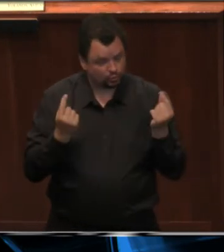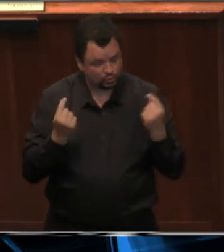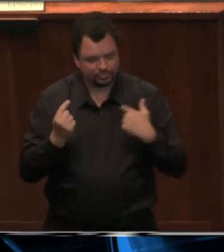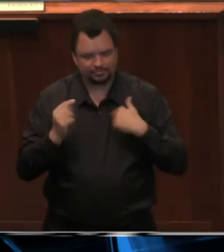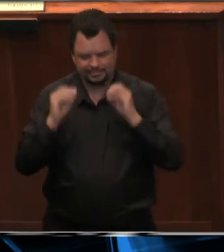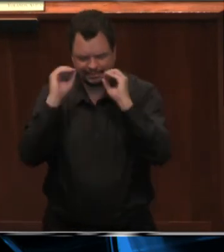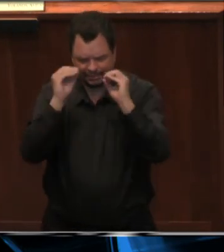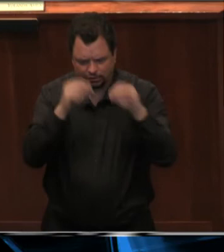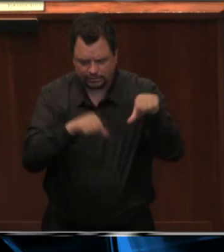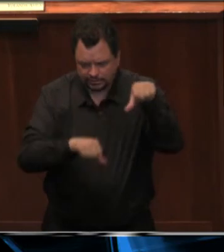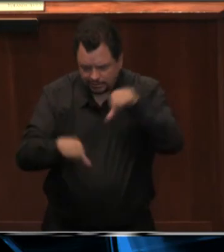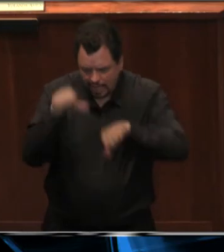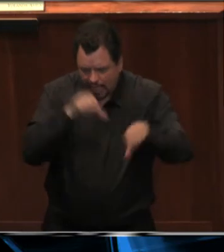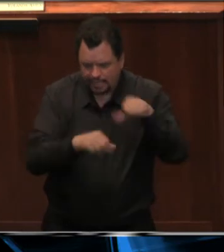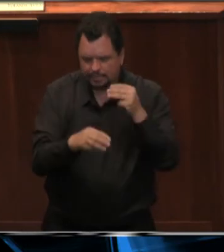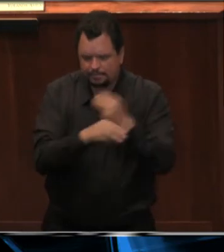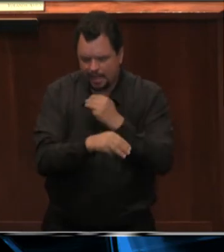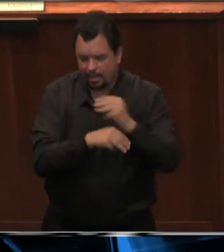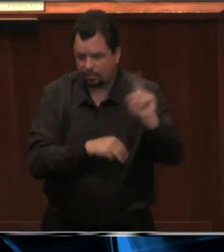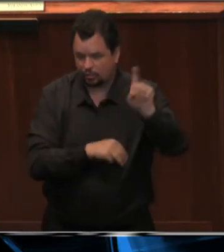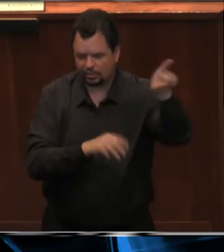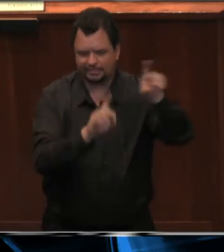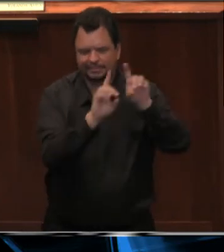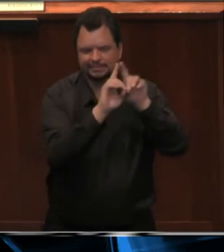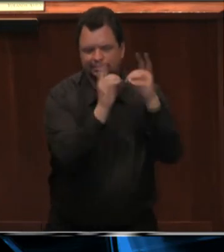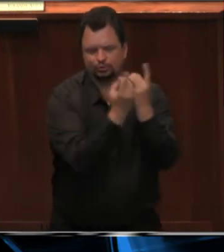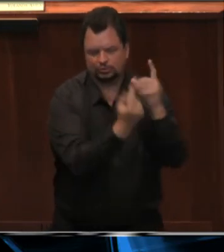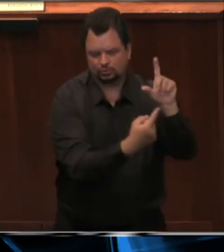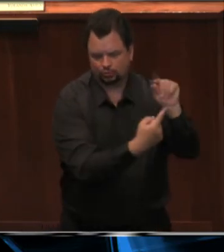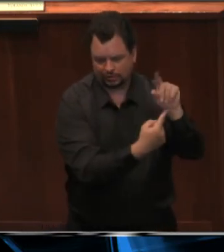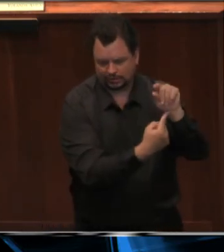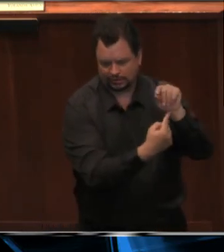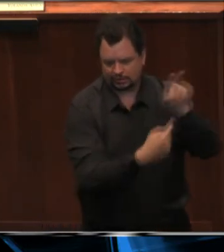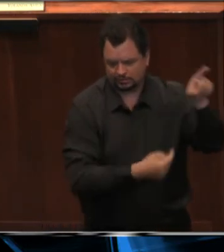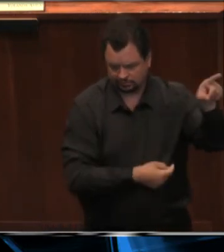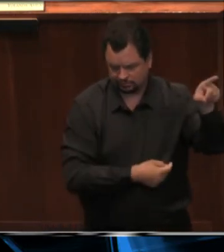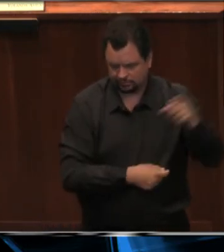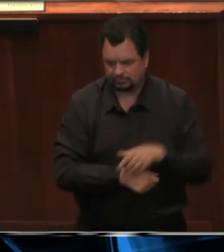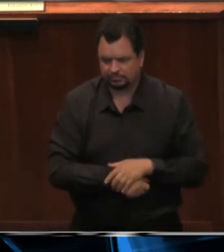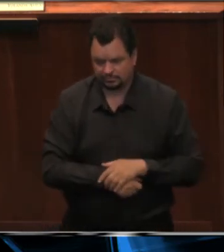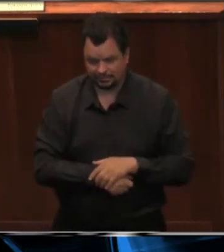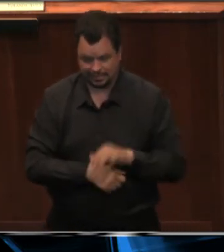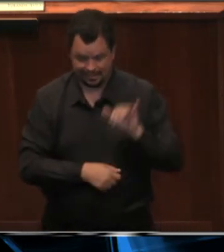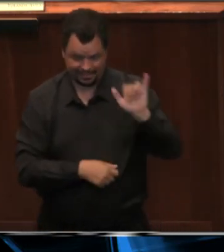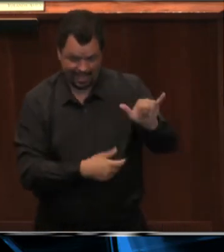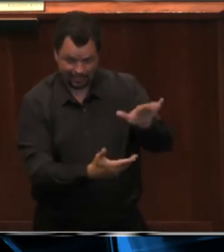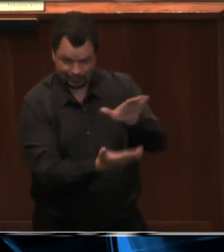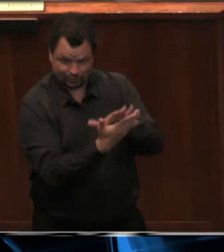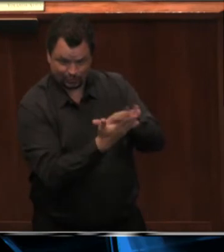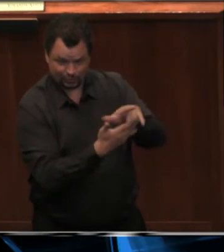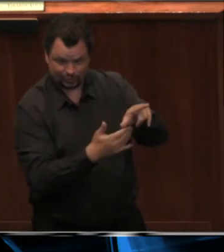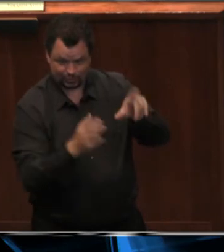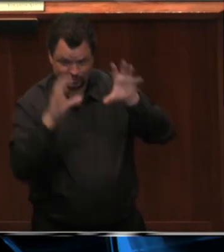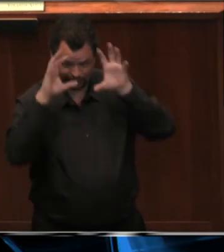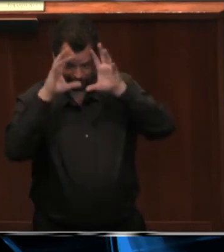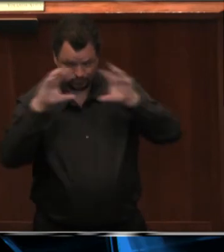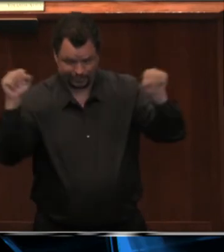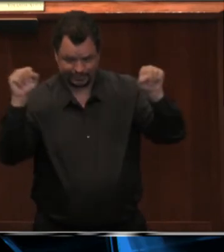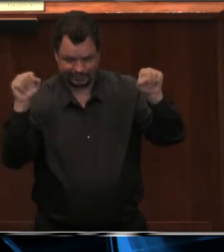District 20, and I am the president of the Academy Education Association. I am here to represent